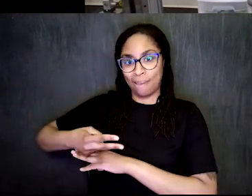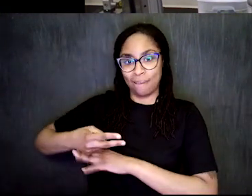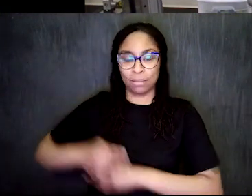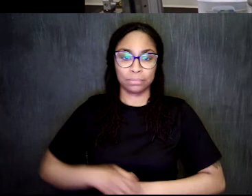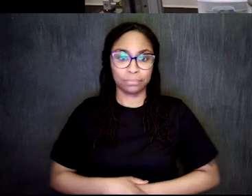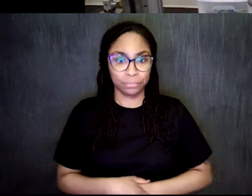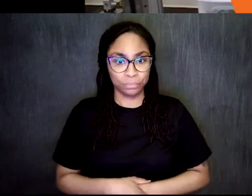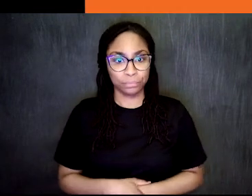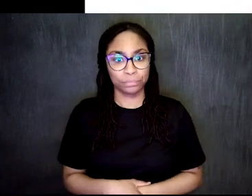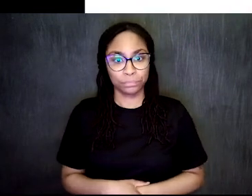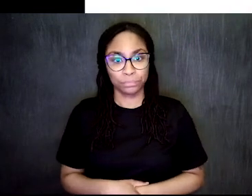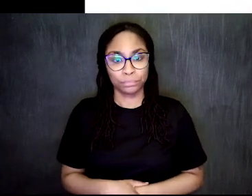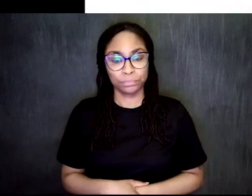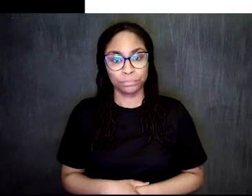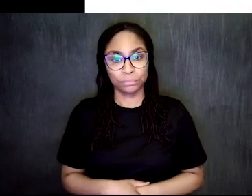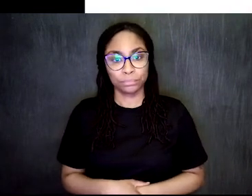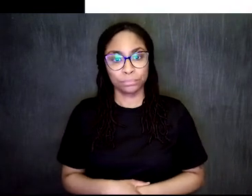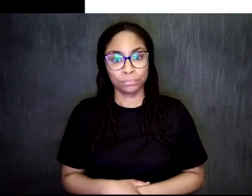hip.